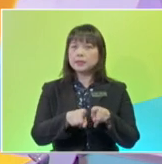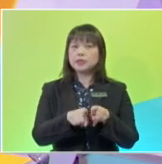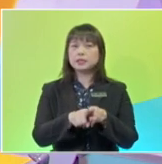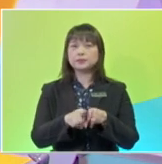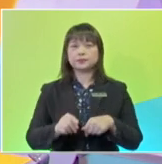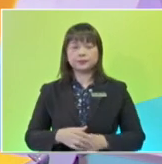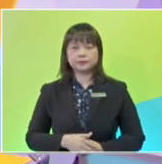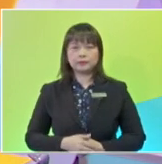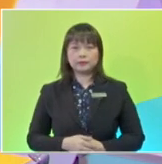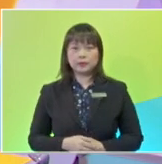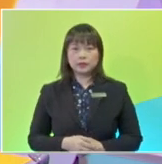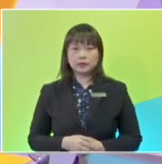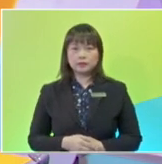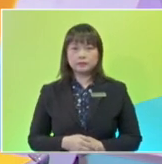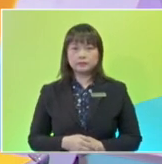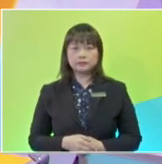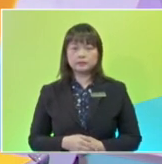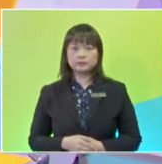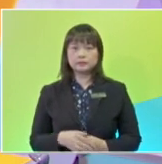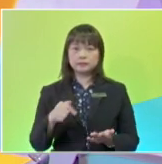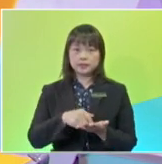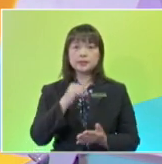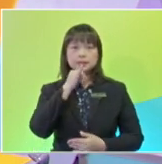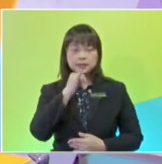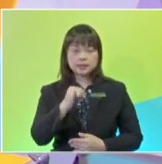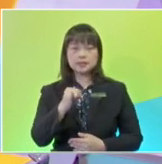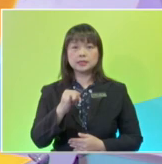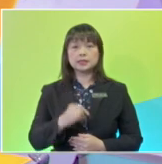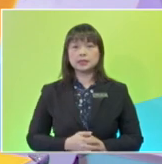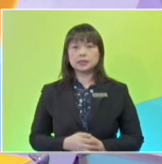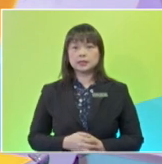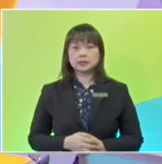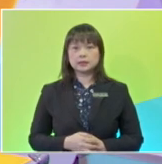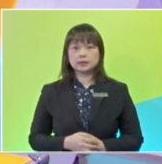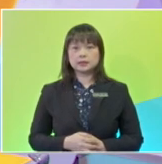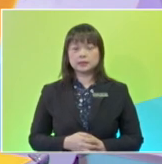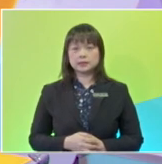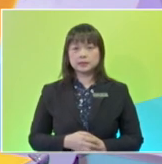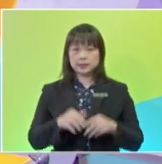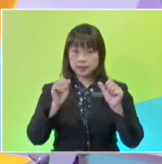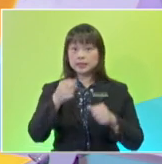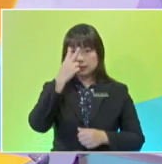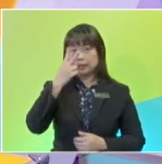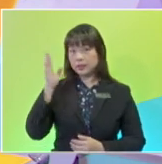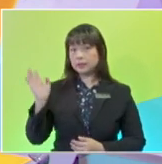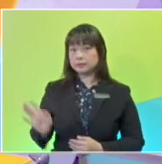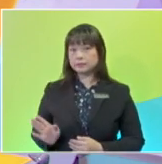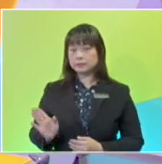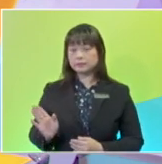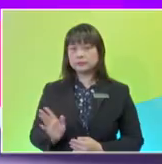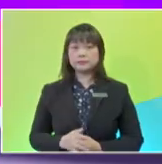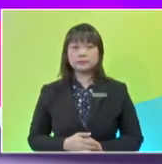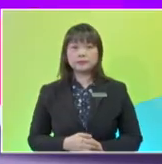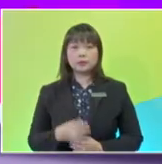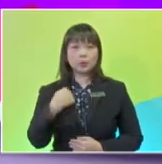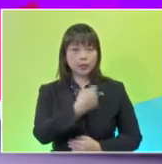solid. Okay. So this is only for both solids. Mm-hmm. Can I see? Yes. Ah. So now you have the raisins. The